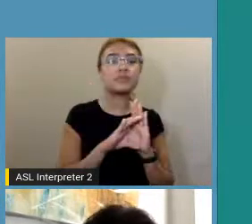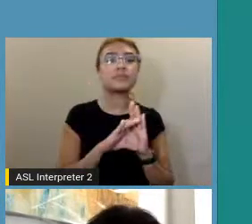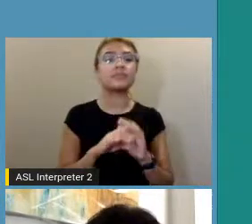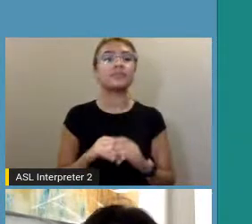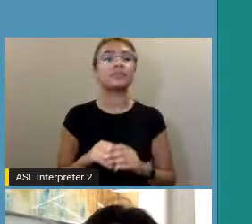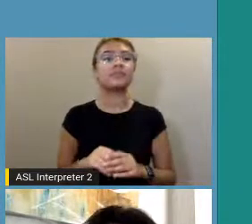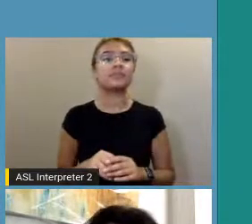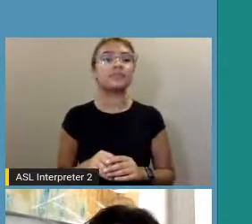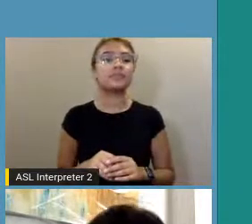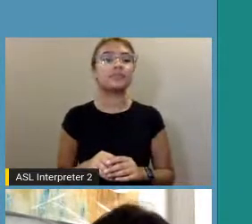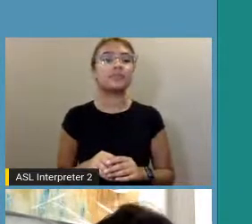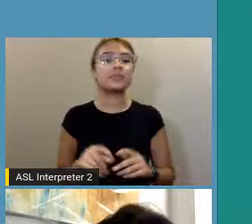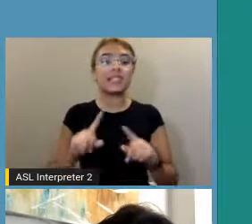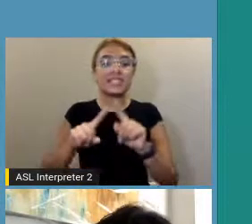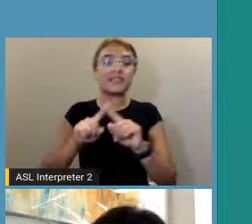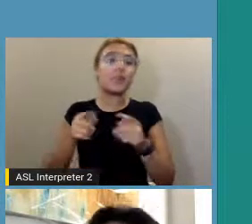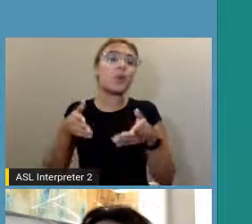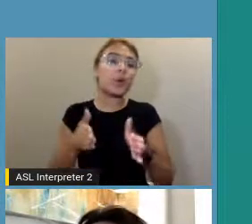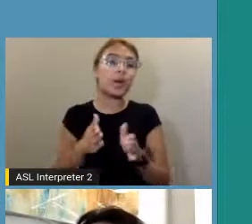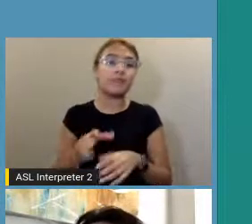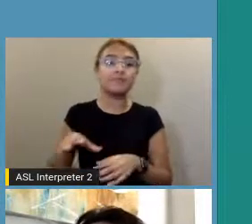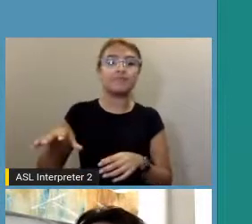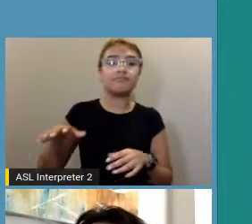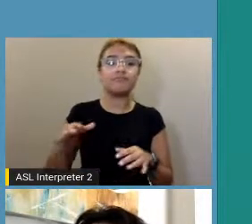you reach the end of the exhibition.